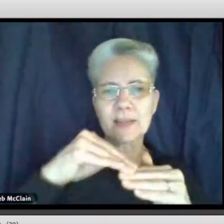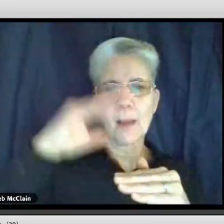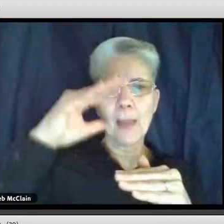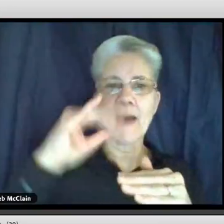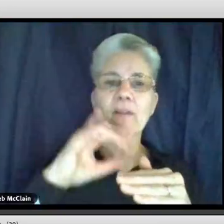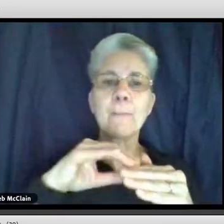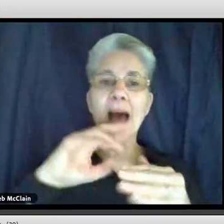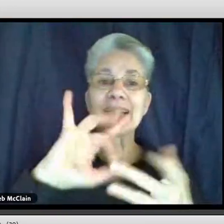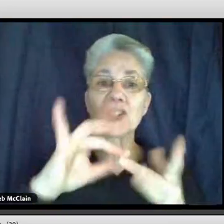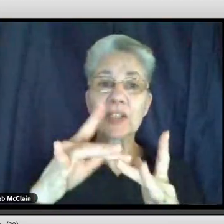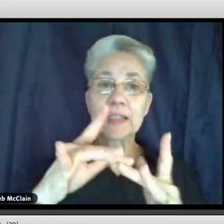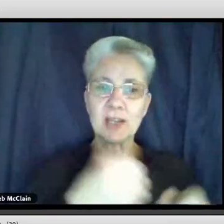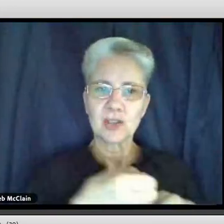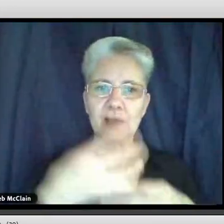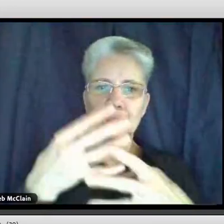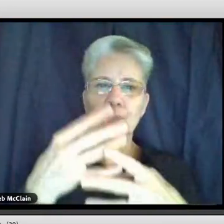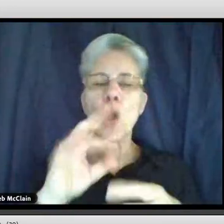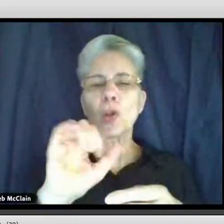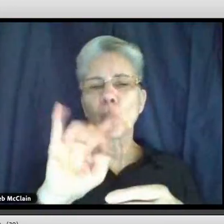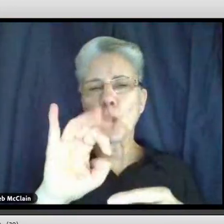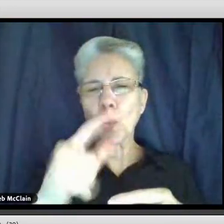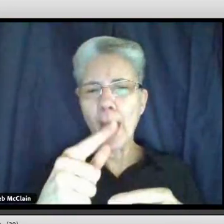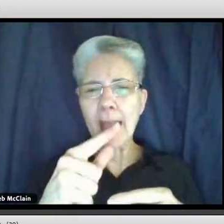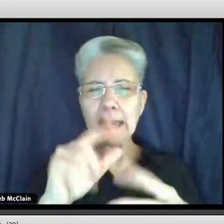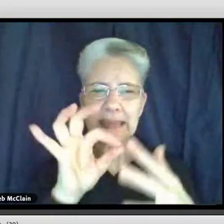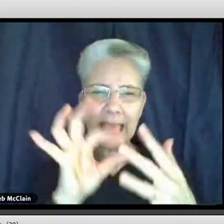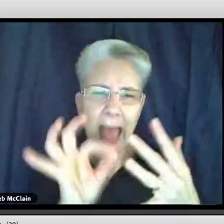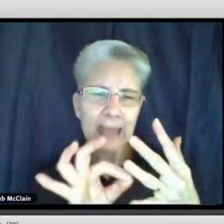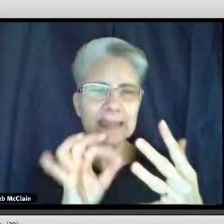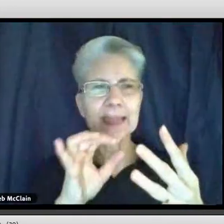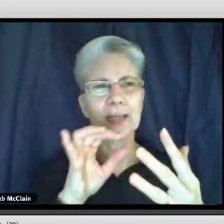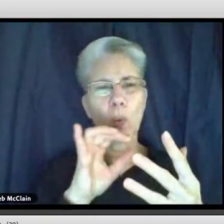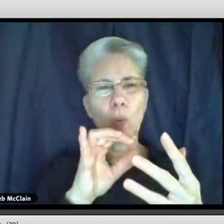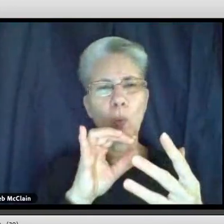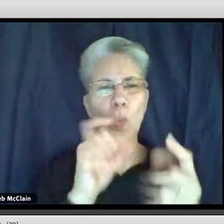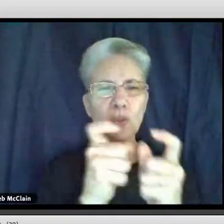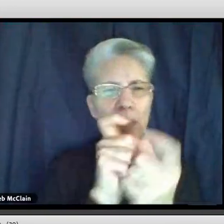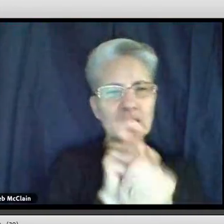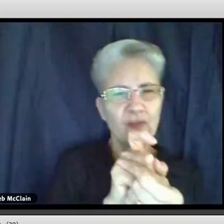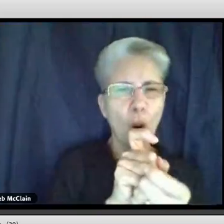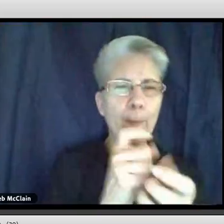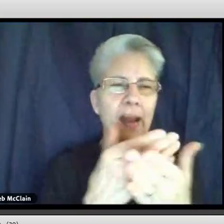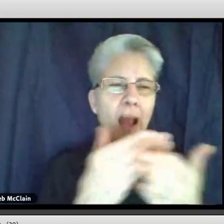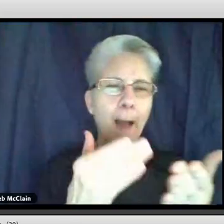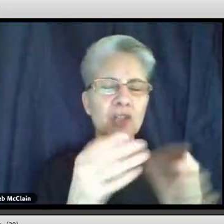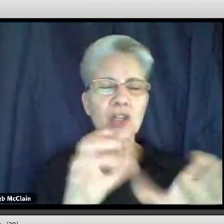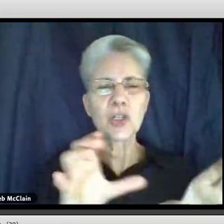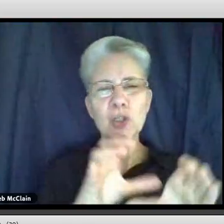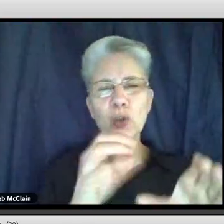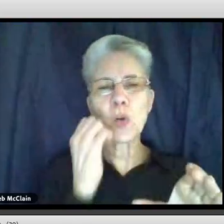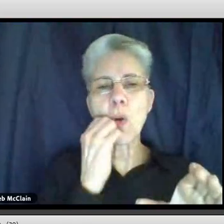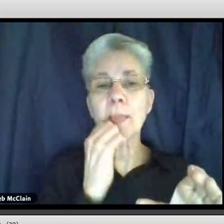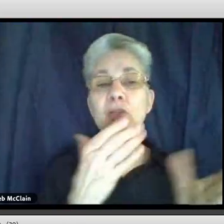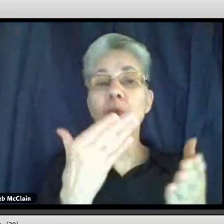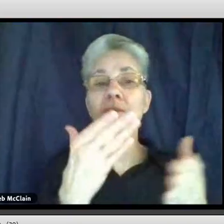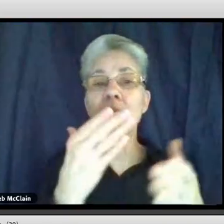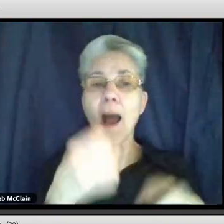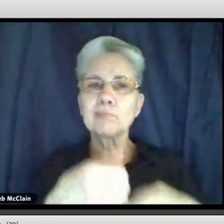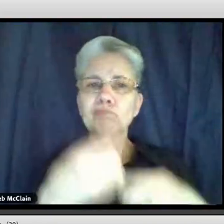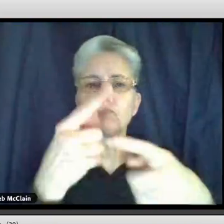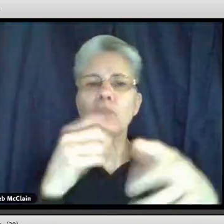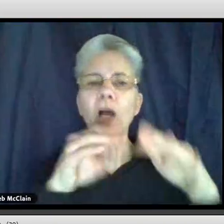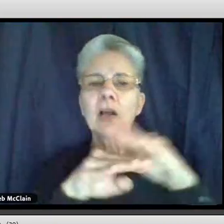We're curating, we're selecting, we're transforming objects. We are doing it usually to provide access. And then the bottom